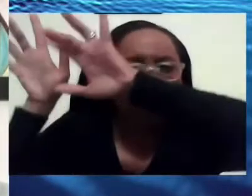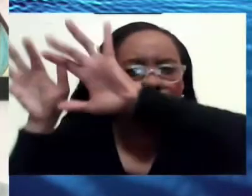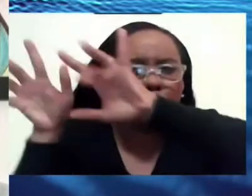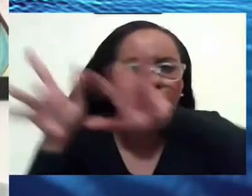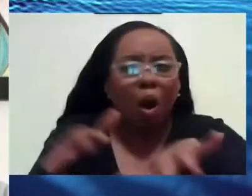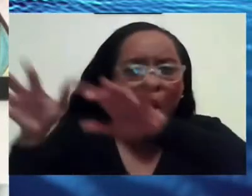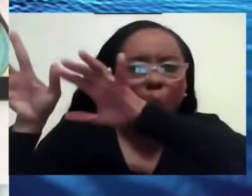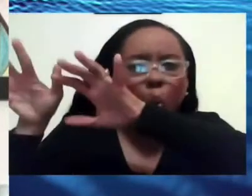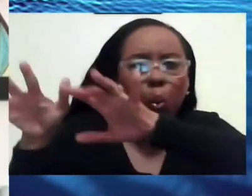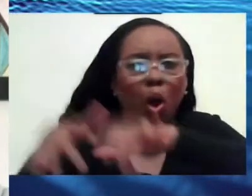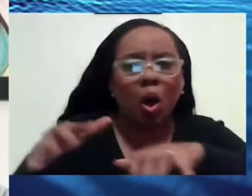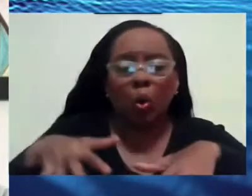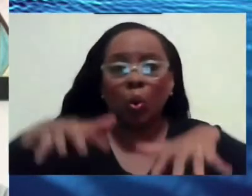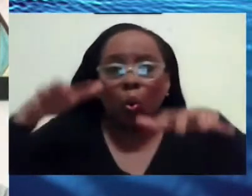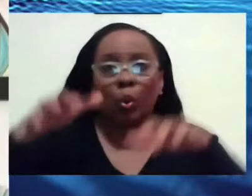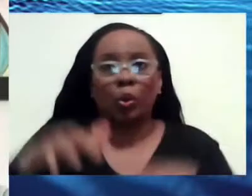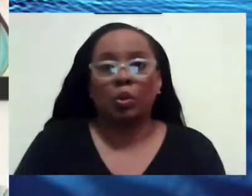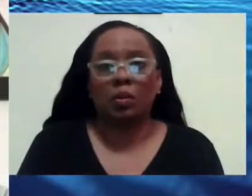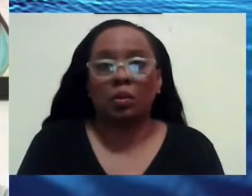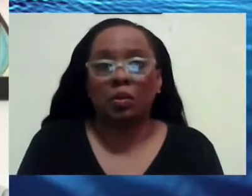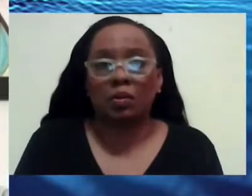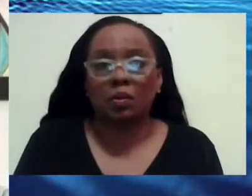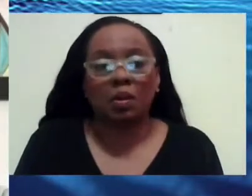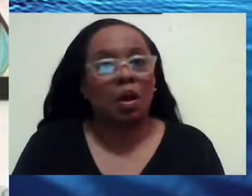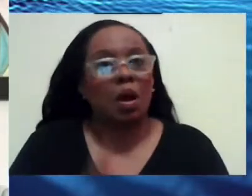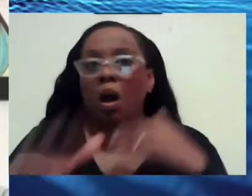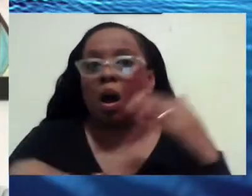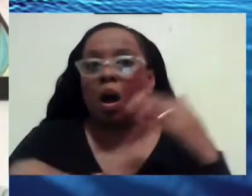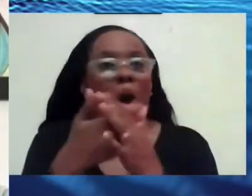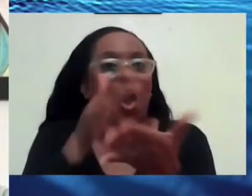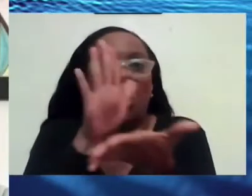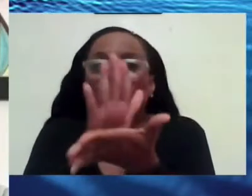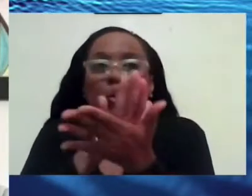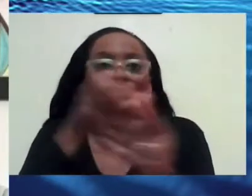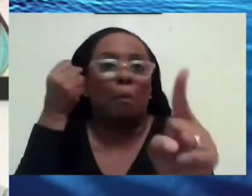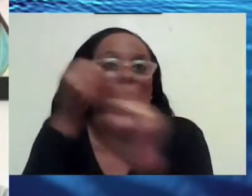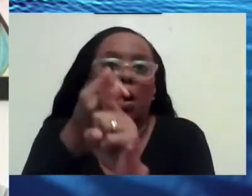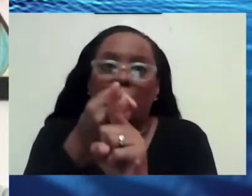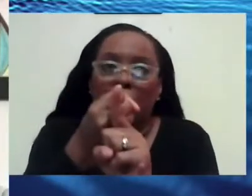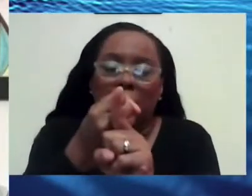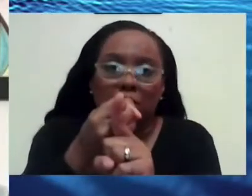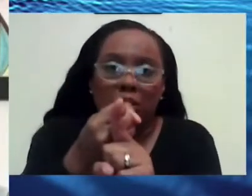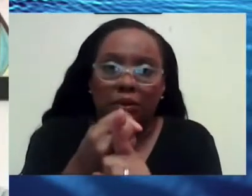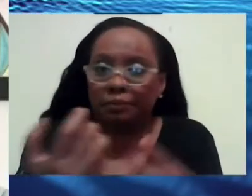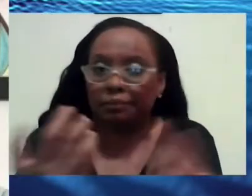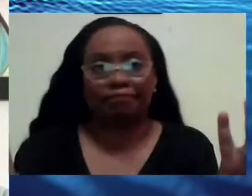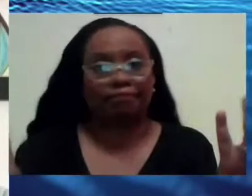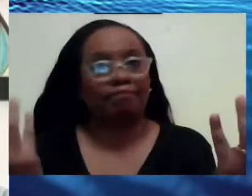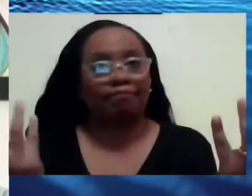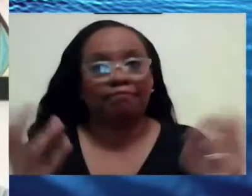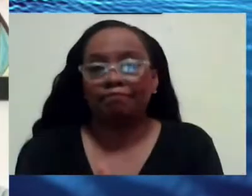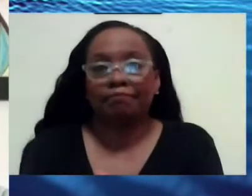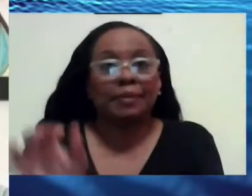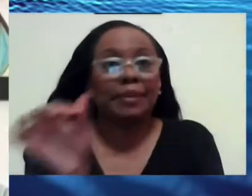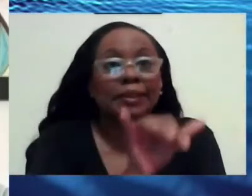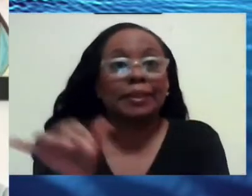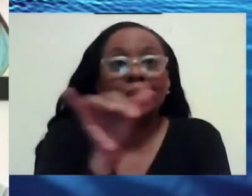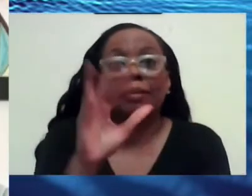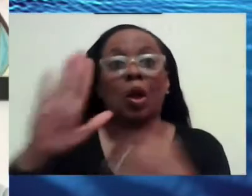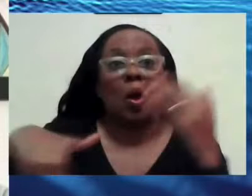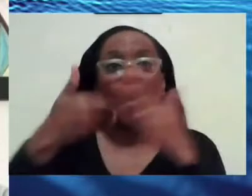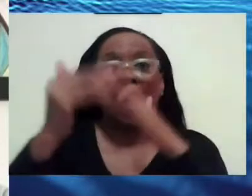well. No school has been spared from the impact of the ash, just as no household across Barbados has been